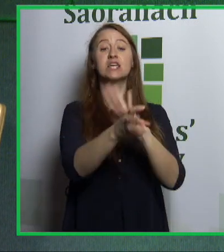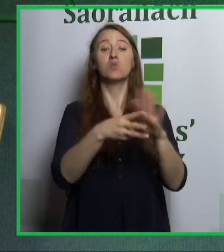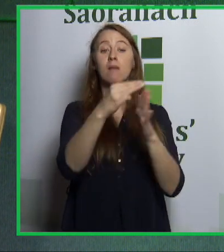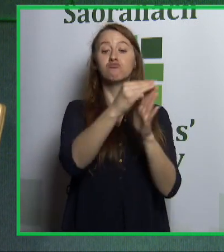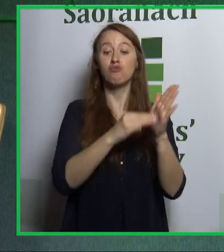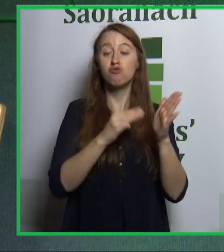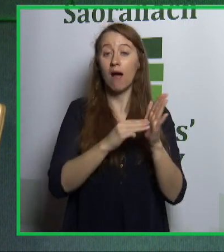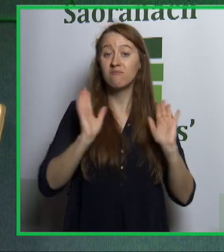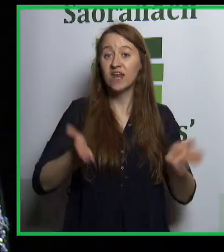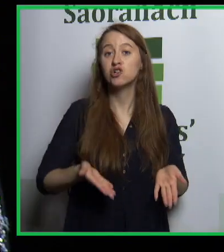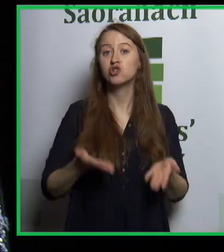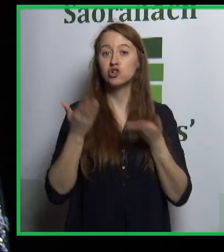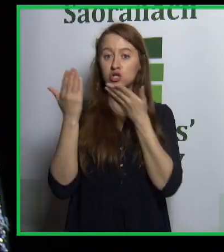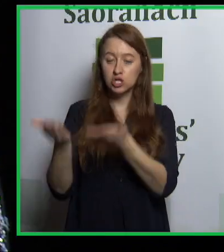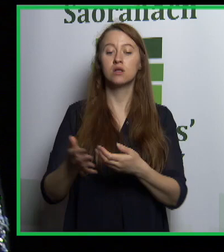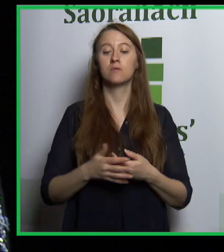18 years, you know.